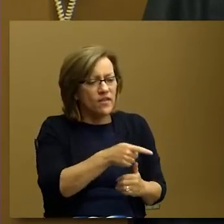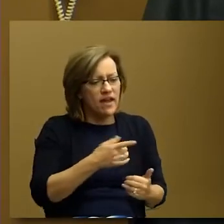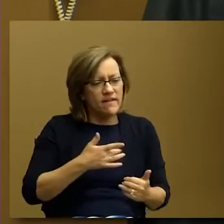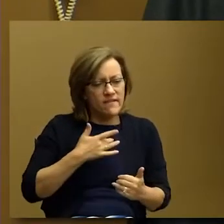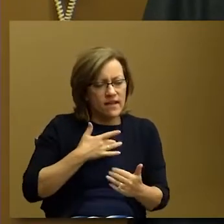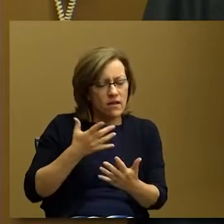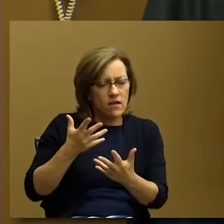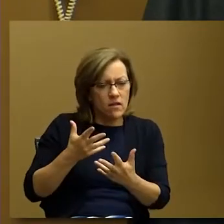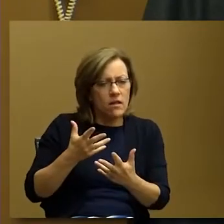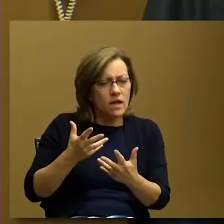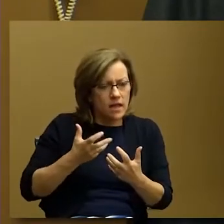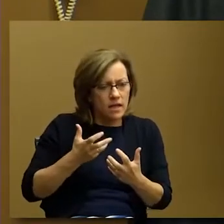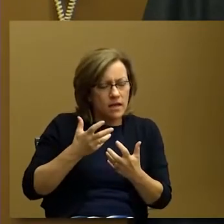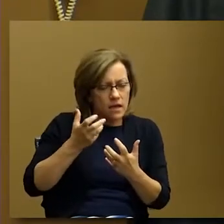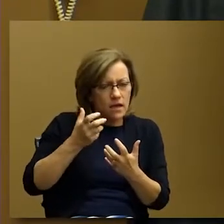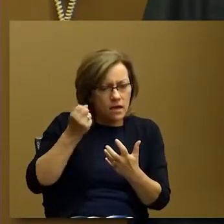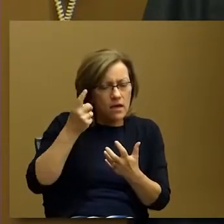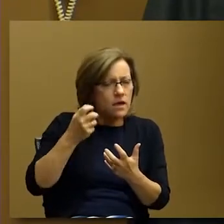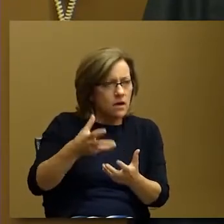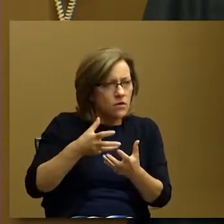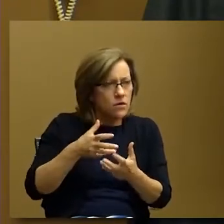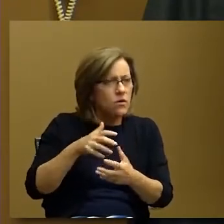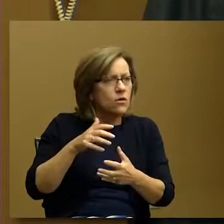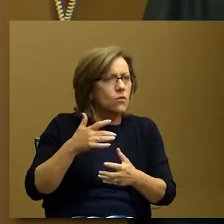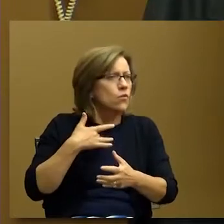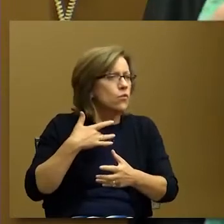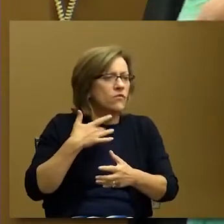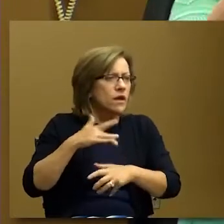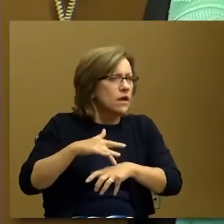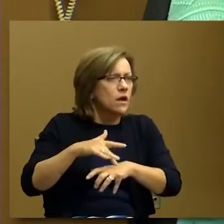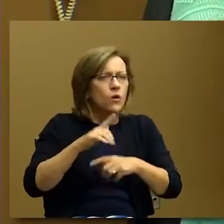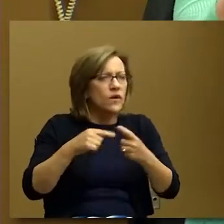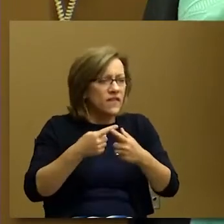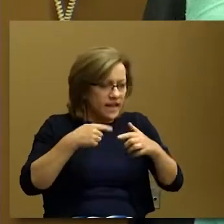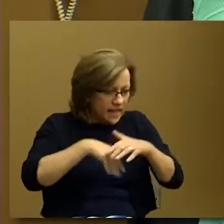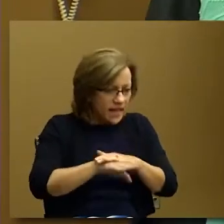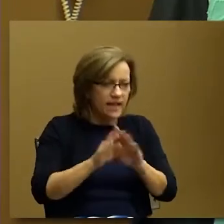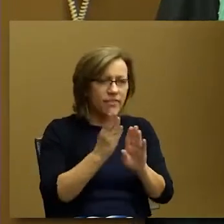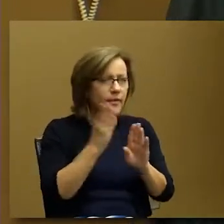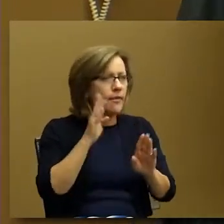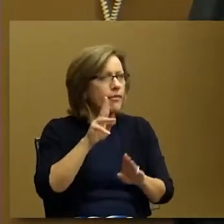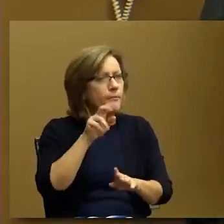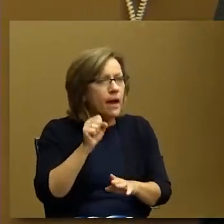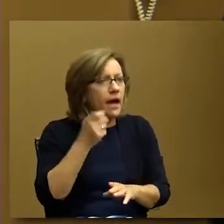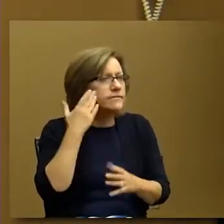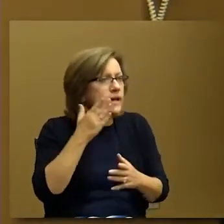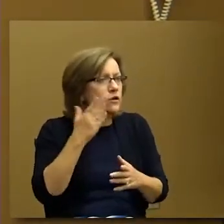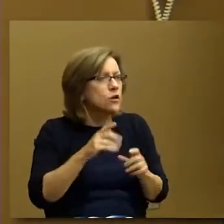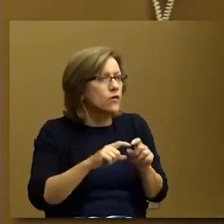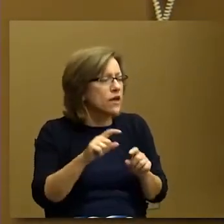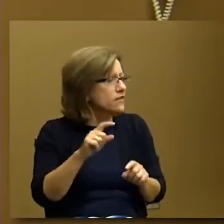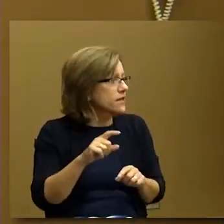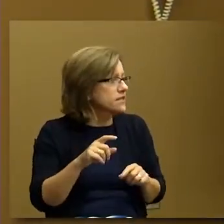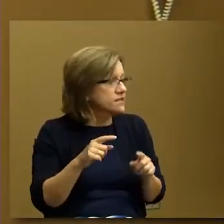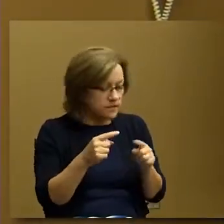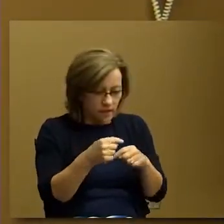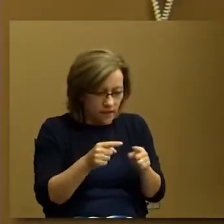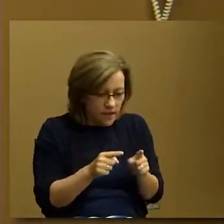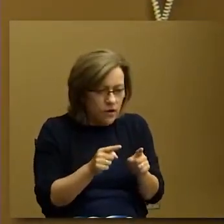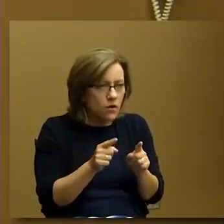it? So what do they feel when they get on the bus? They don't know that this little Matchbox